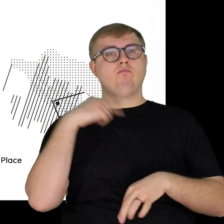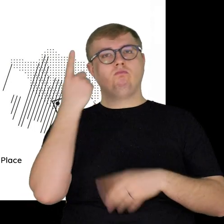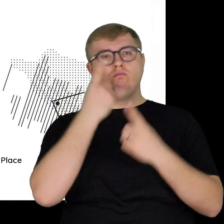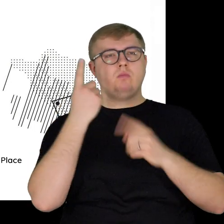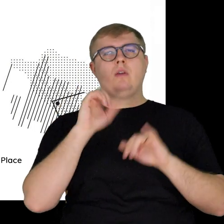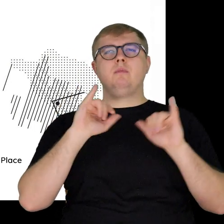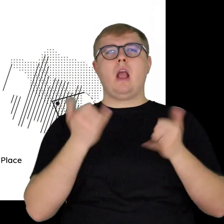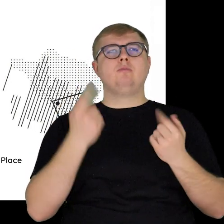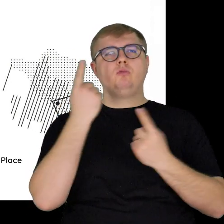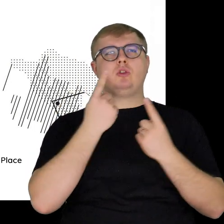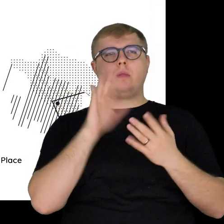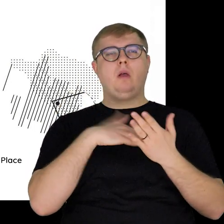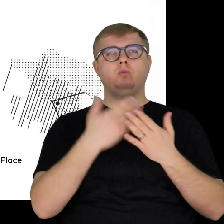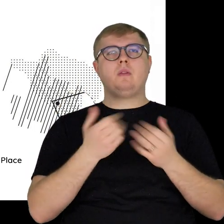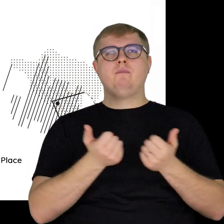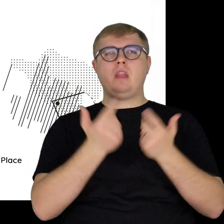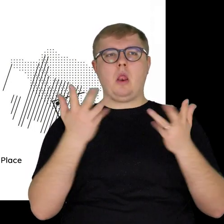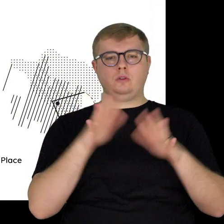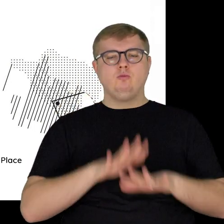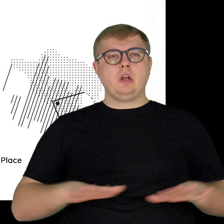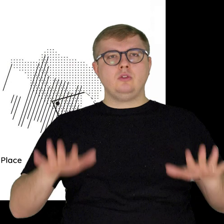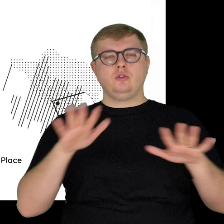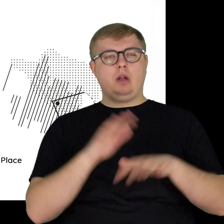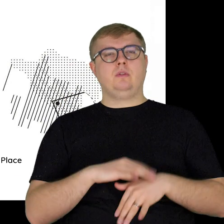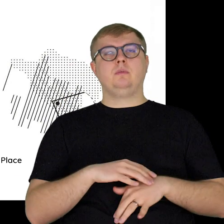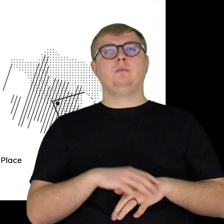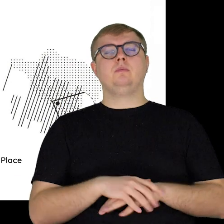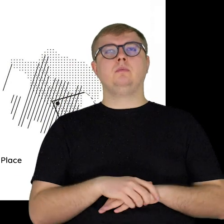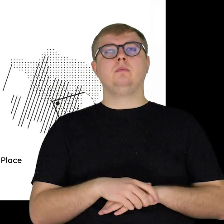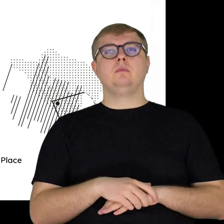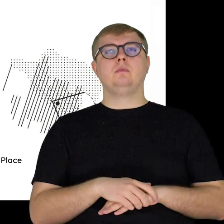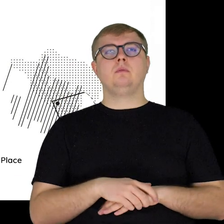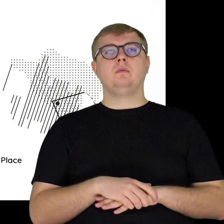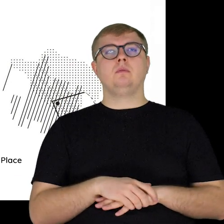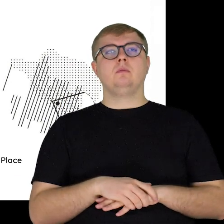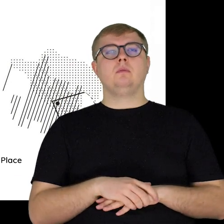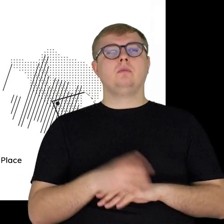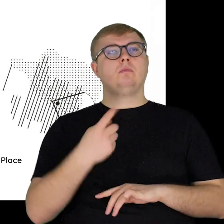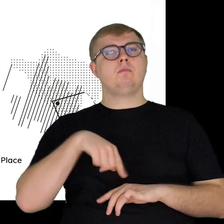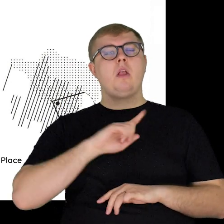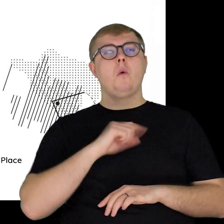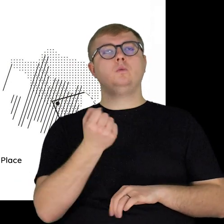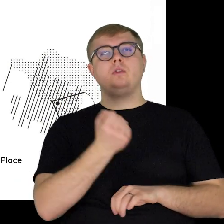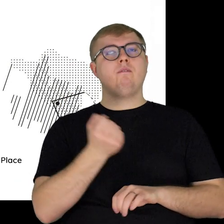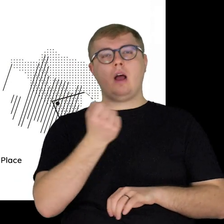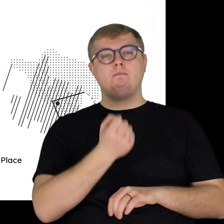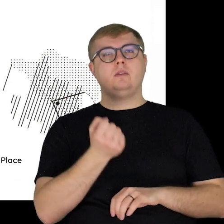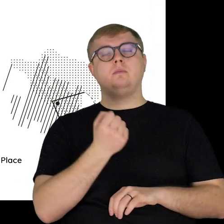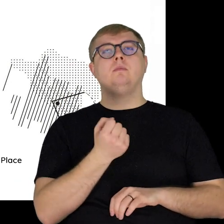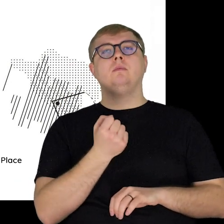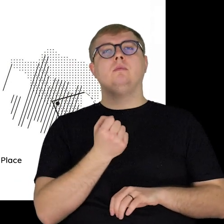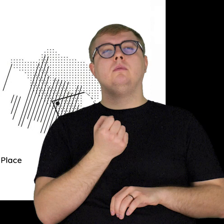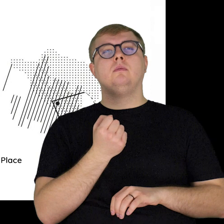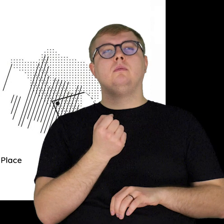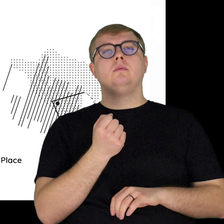the multiplicity of space. We use the useful heuristic of spatial